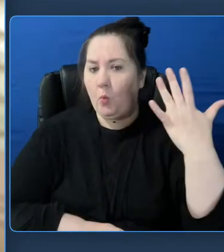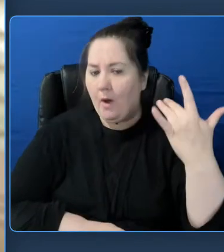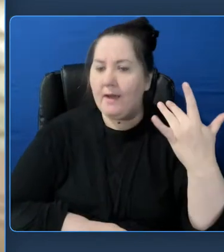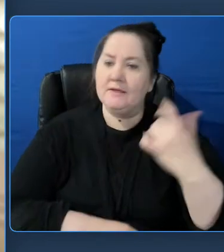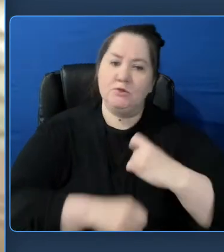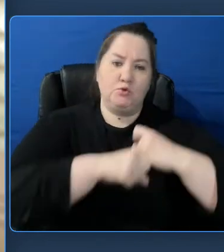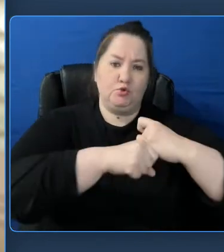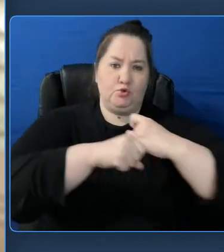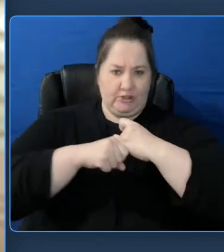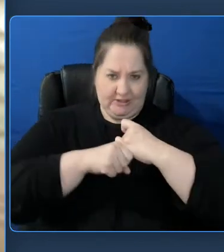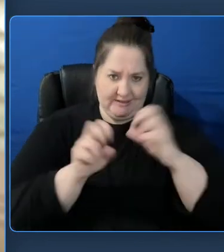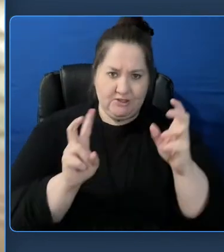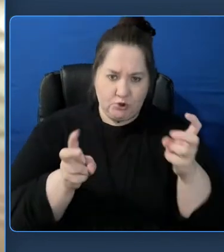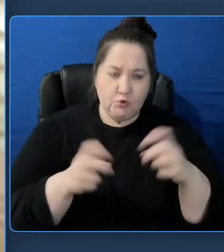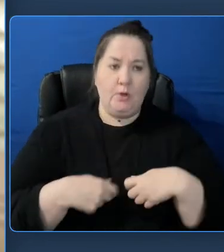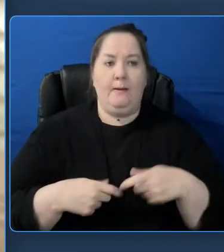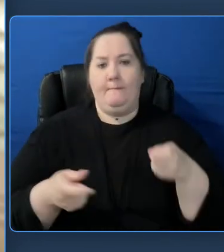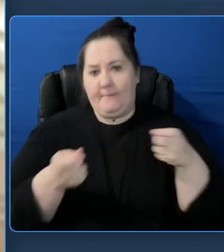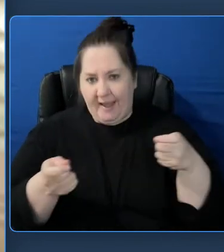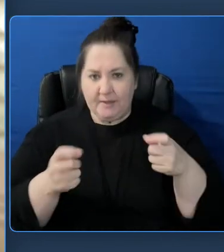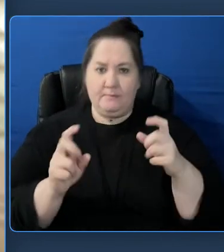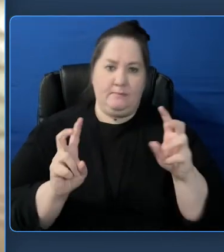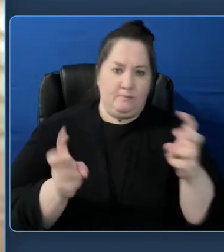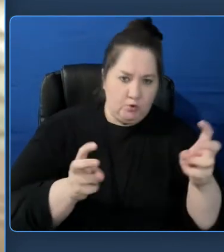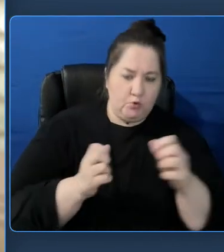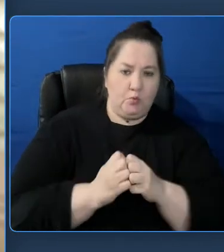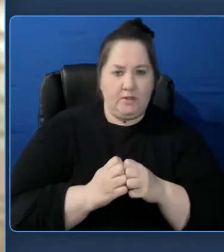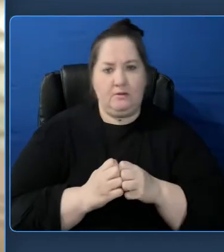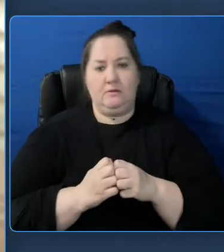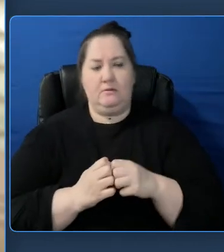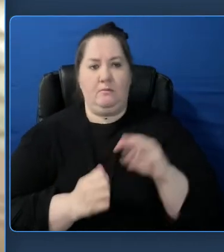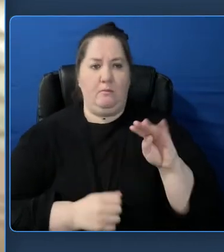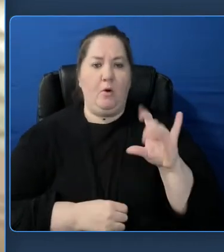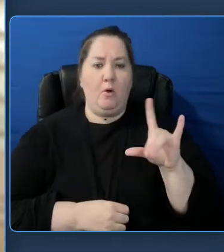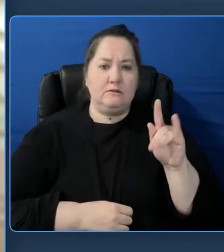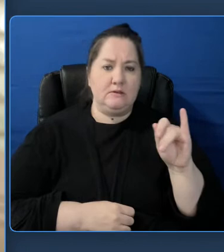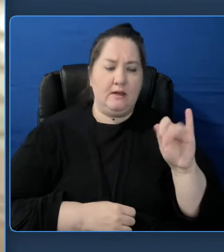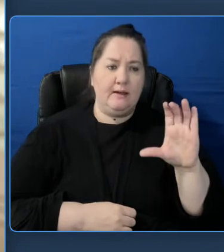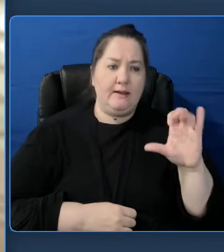bunch of security issues and management issues that come with it.